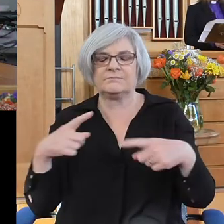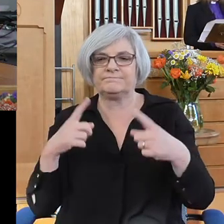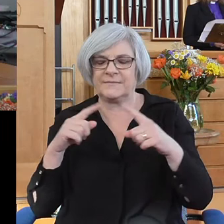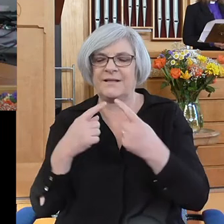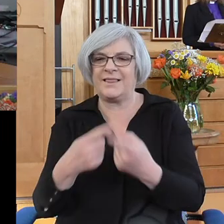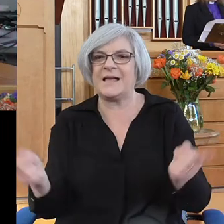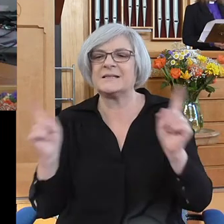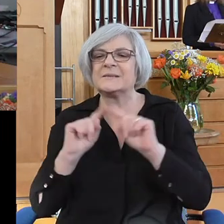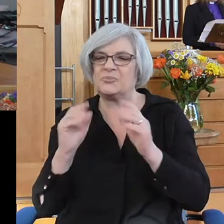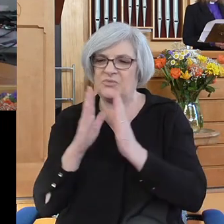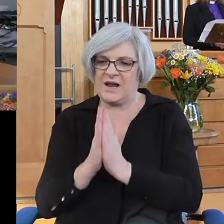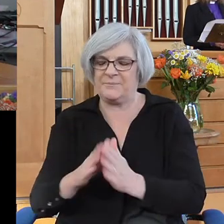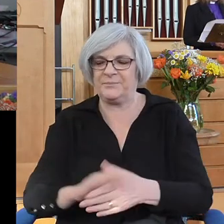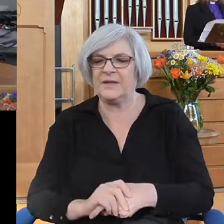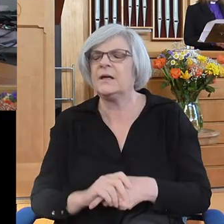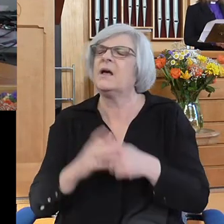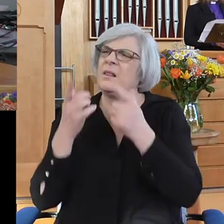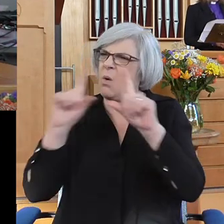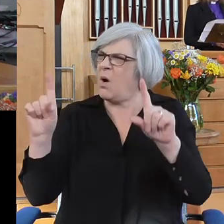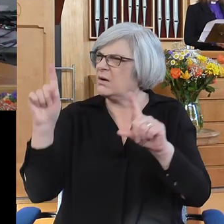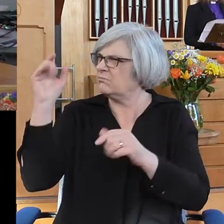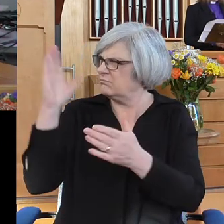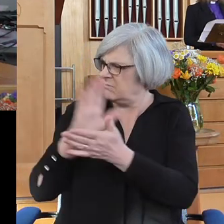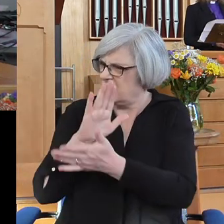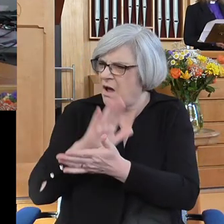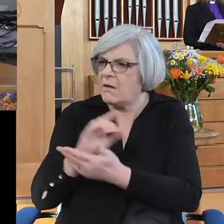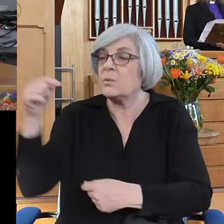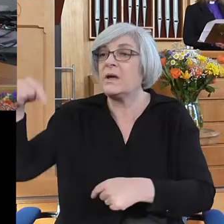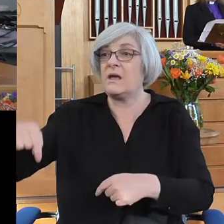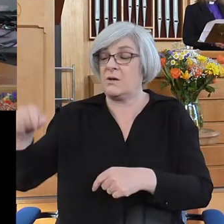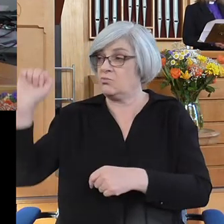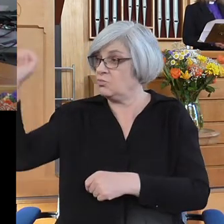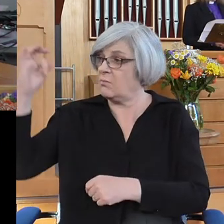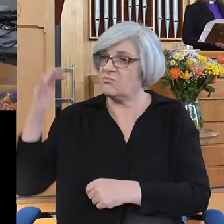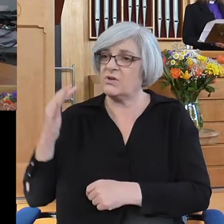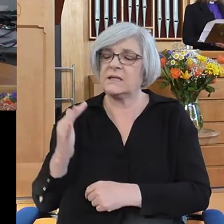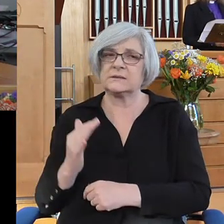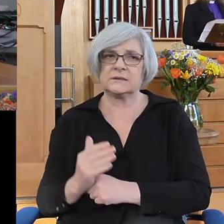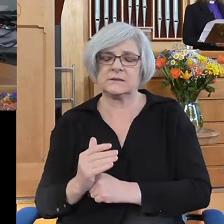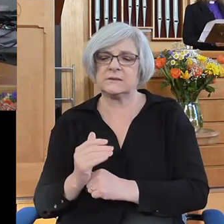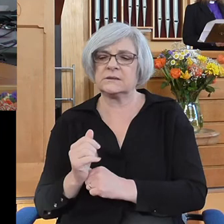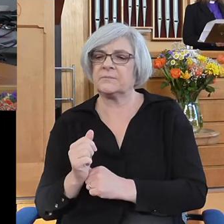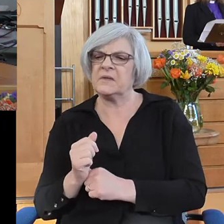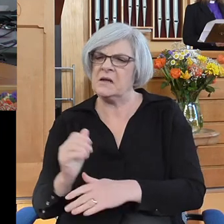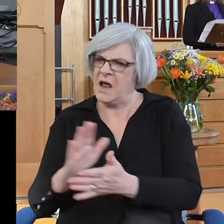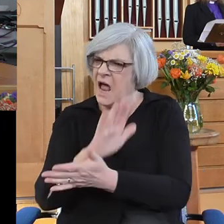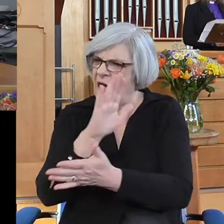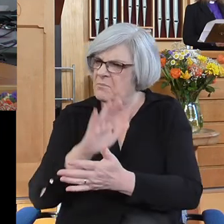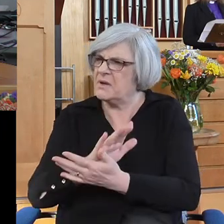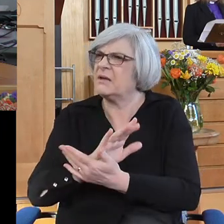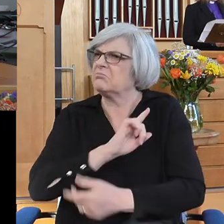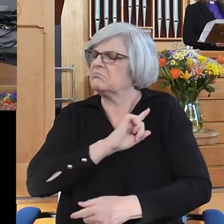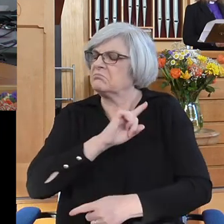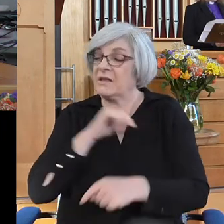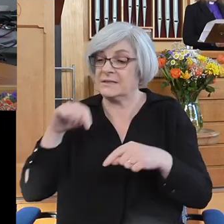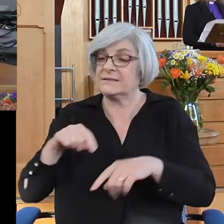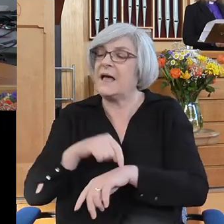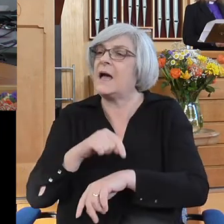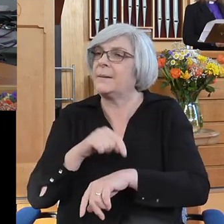Lord our God, we are glad to be here in your presence, glad for this time